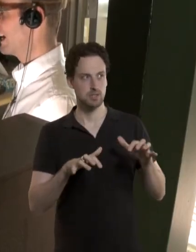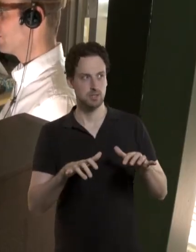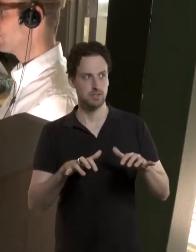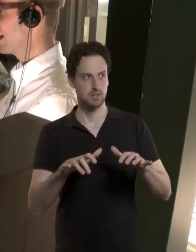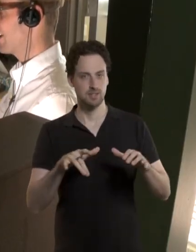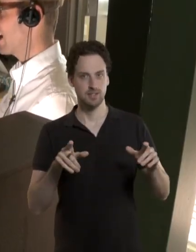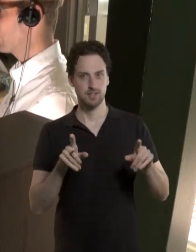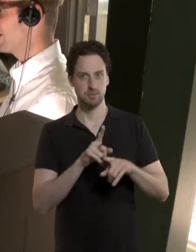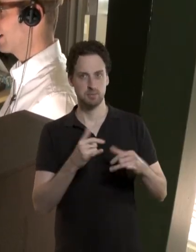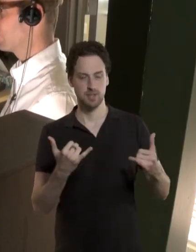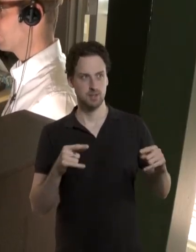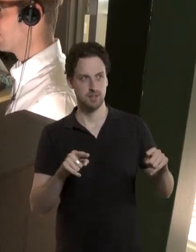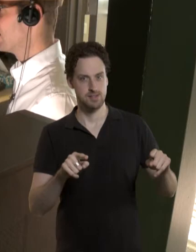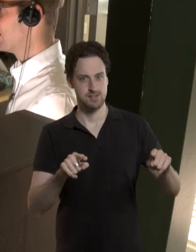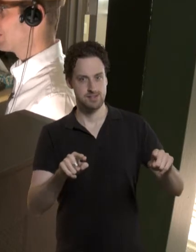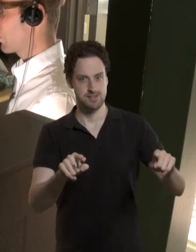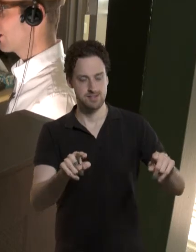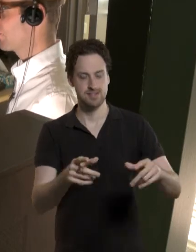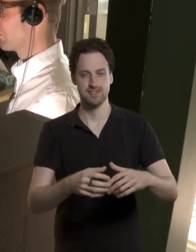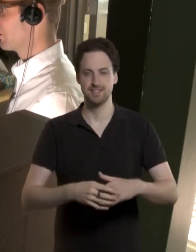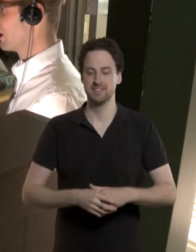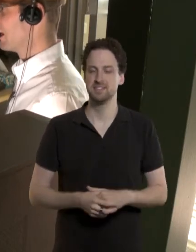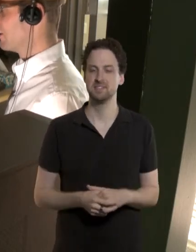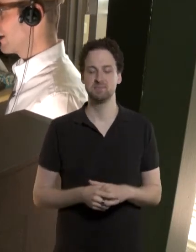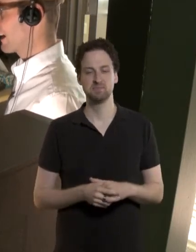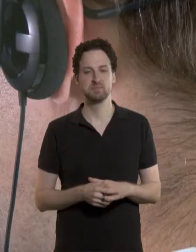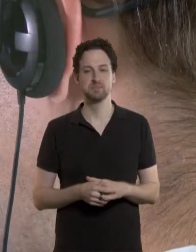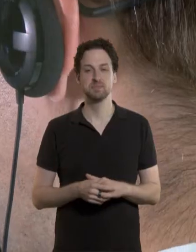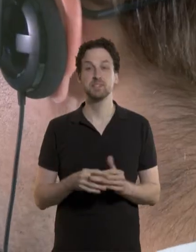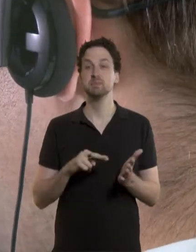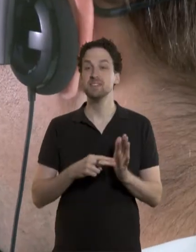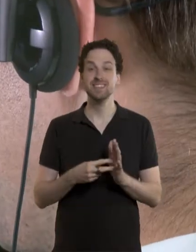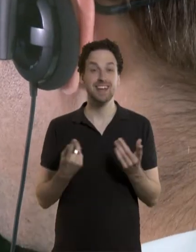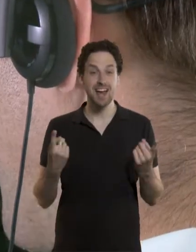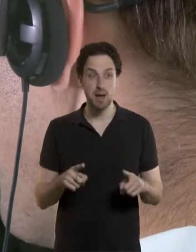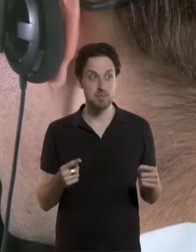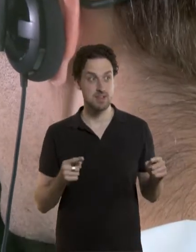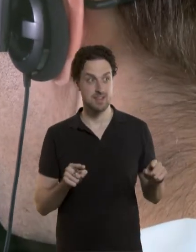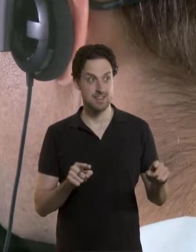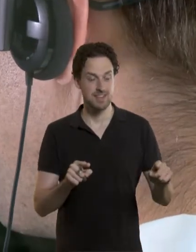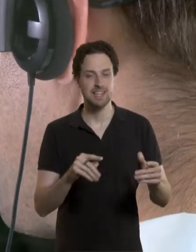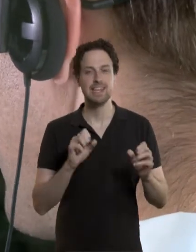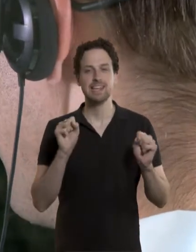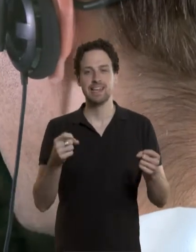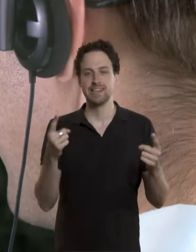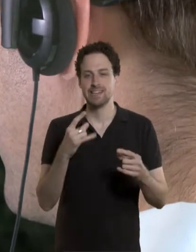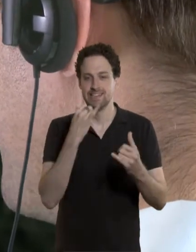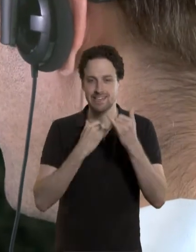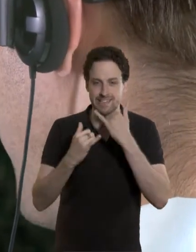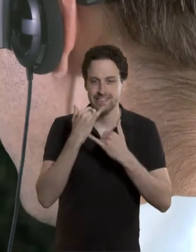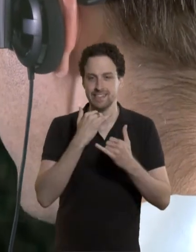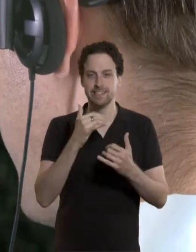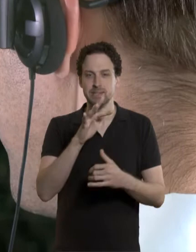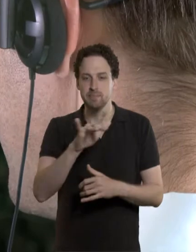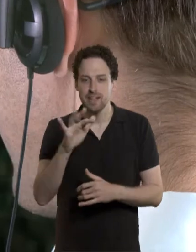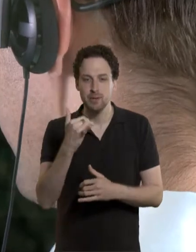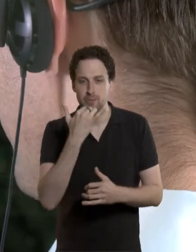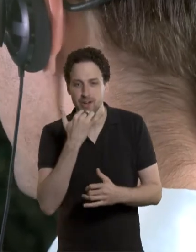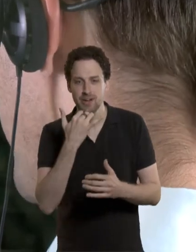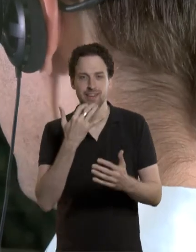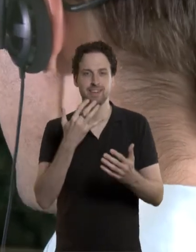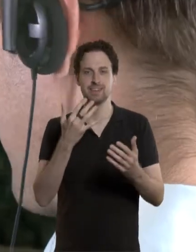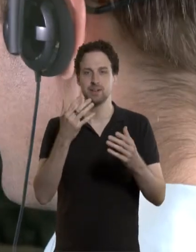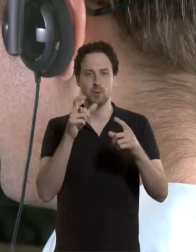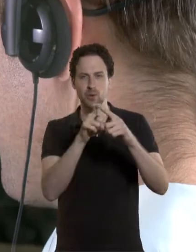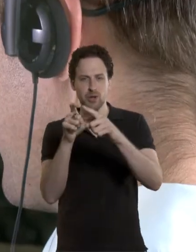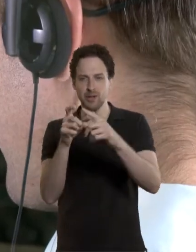generate the captions as they listen to the live broadcast. As a result, live captions may include errors and may also